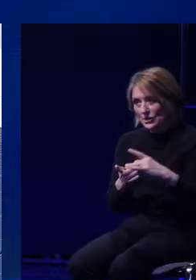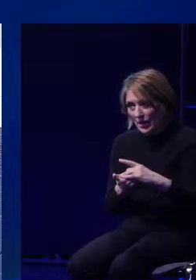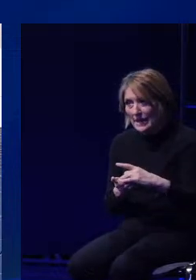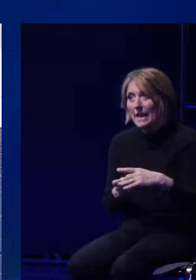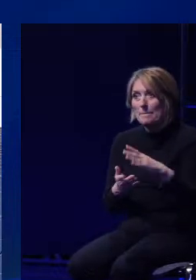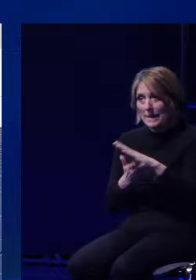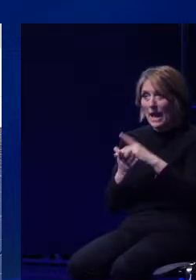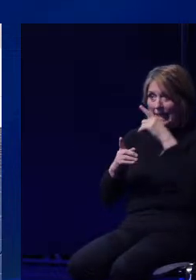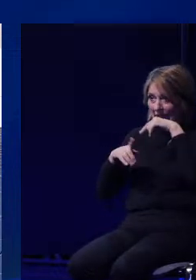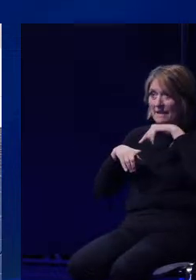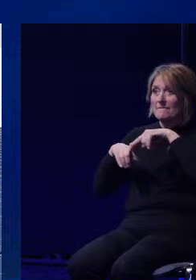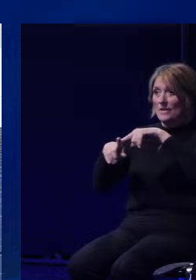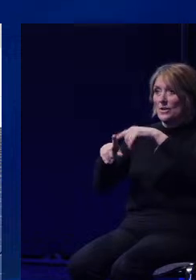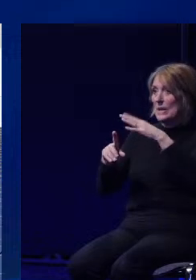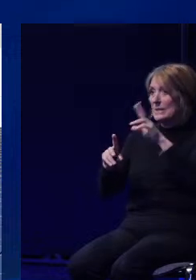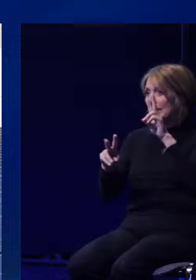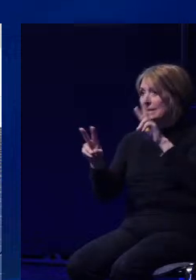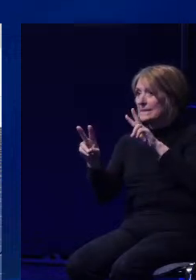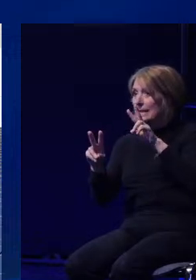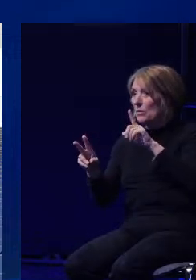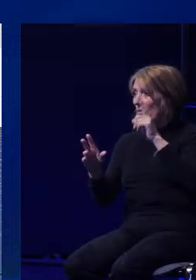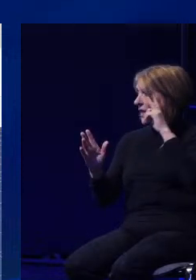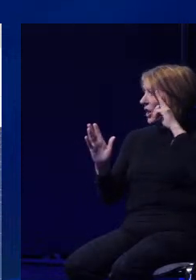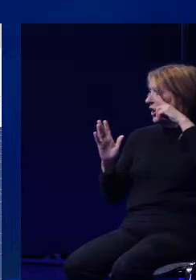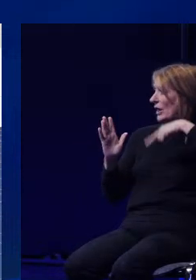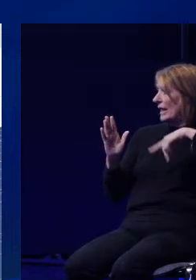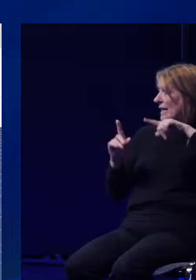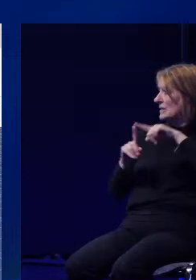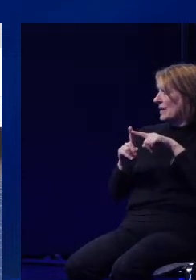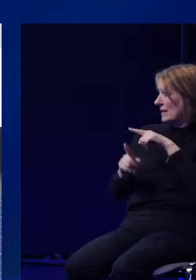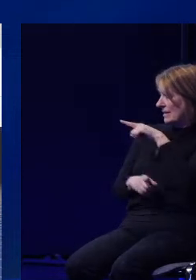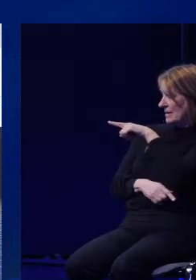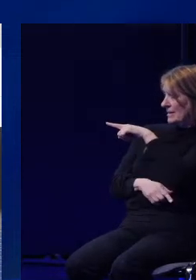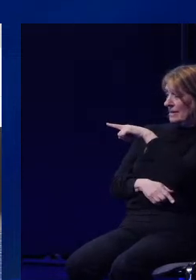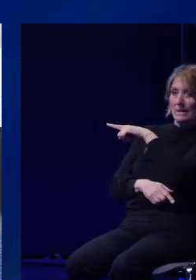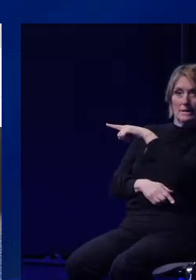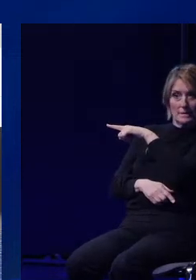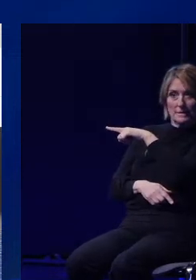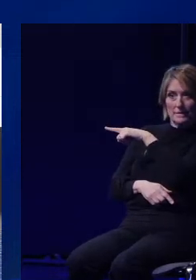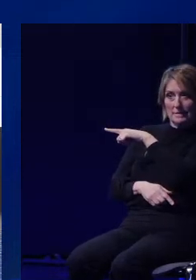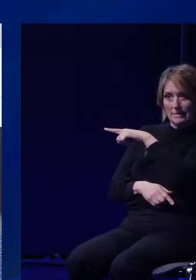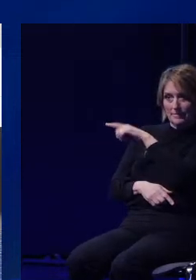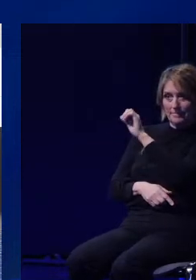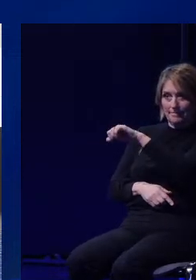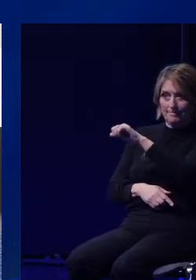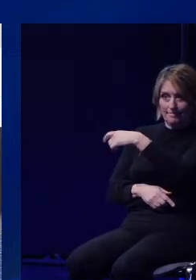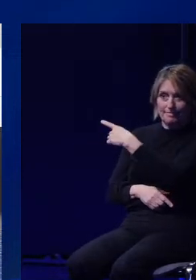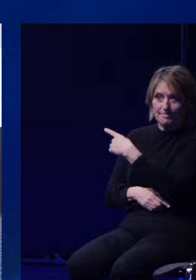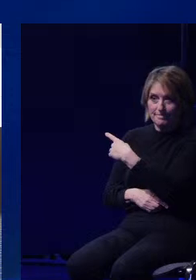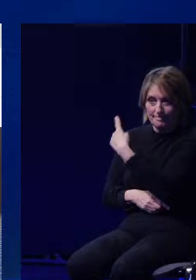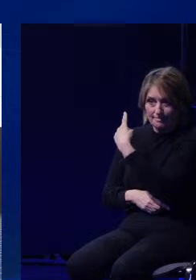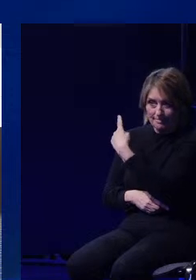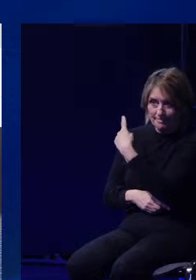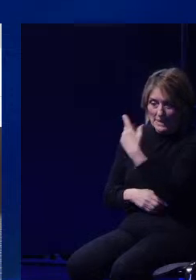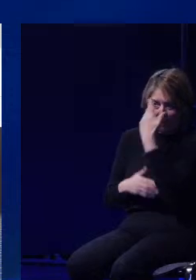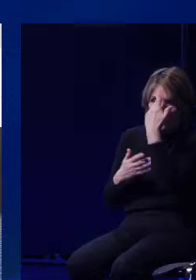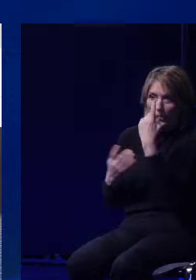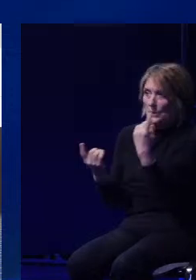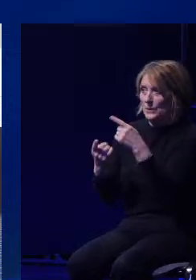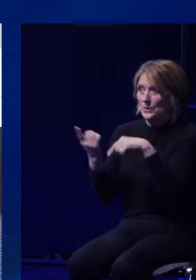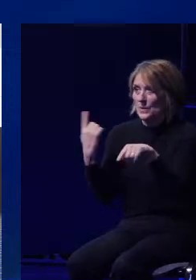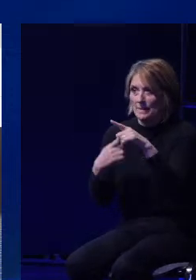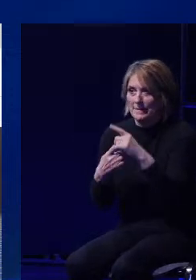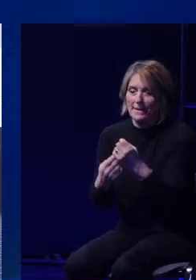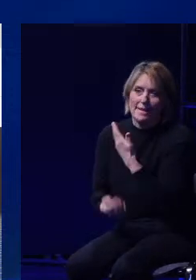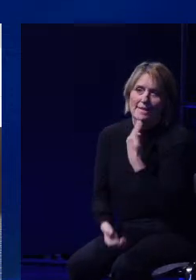follow that person, and I can now see what that person is looking at. And then I can reclaim control. There you go. I have no idea who this is, but I love it.